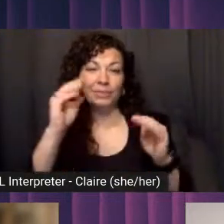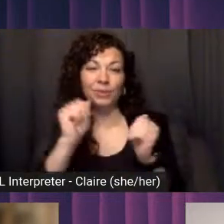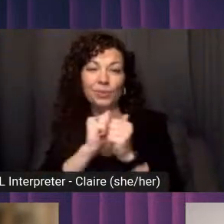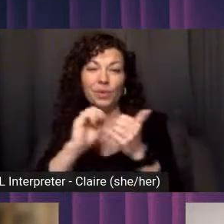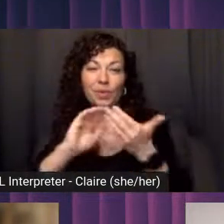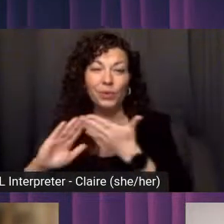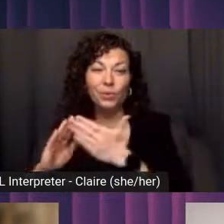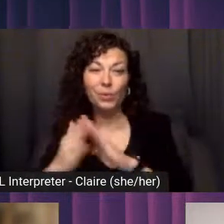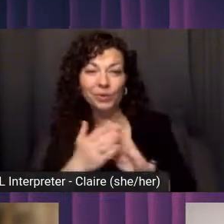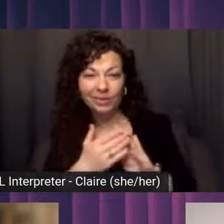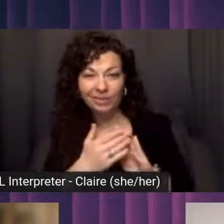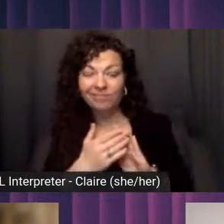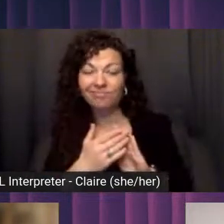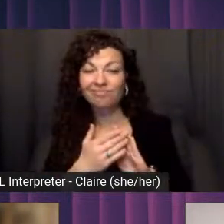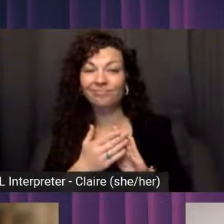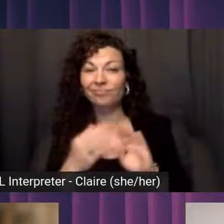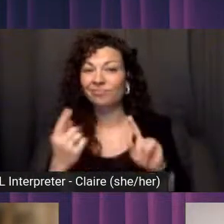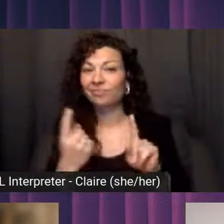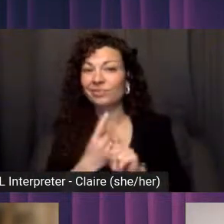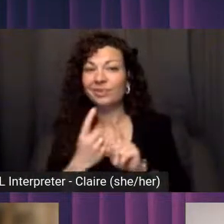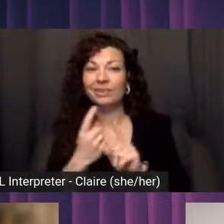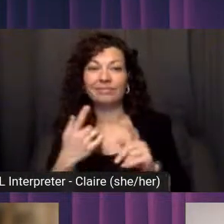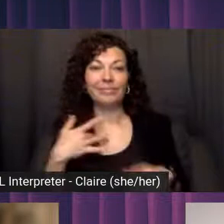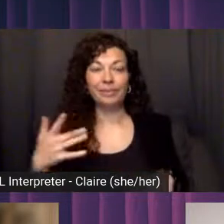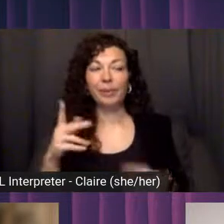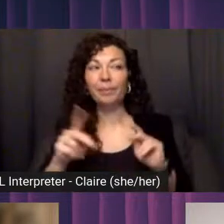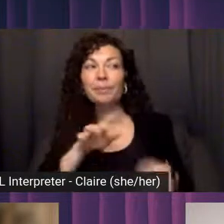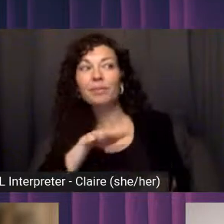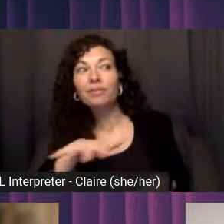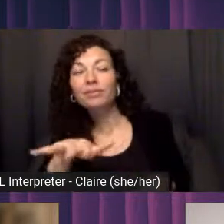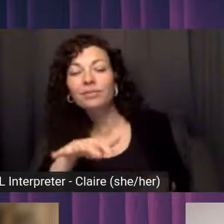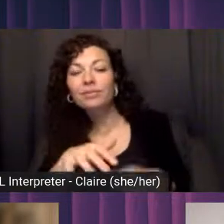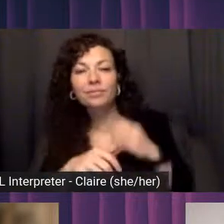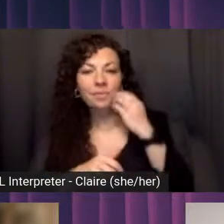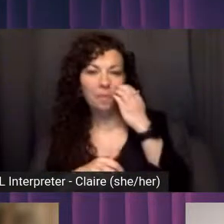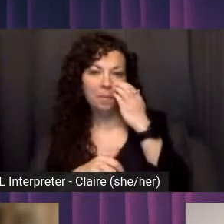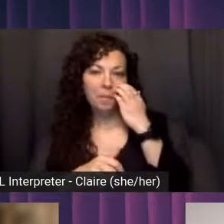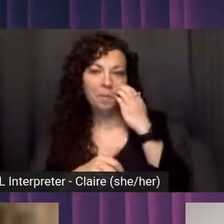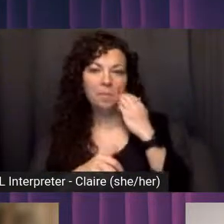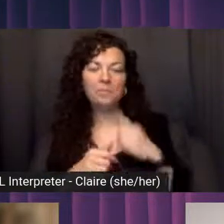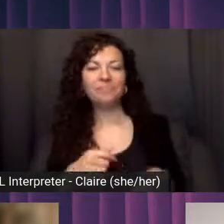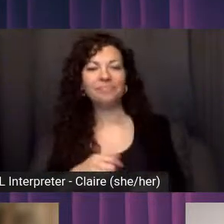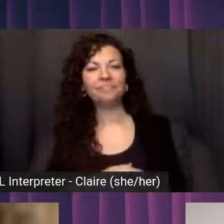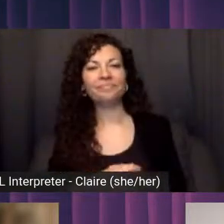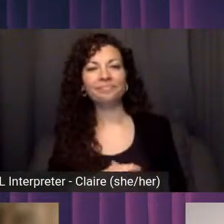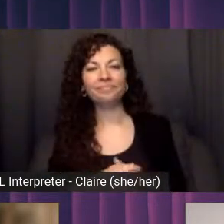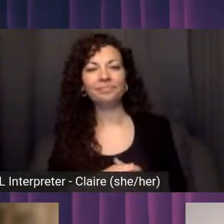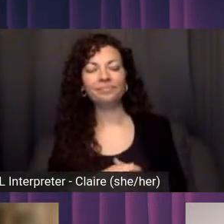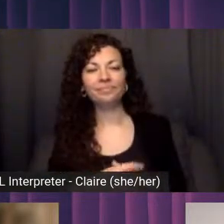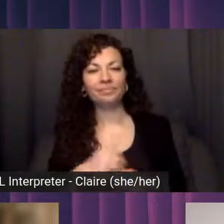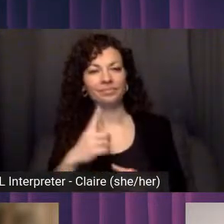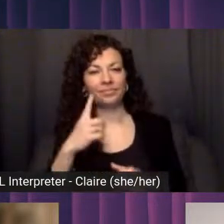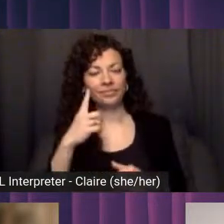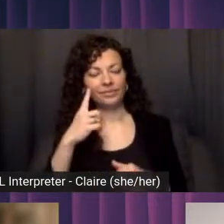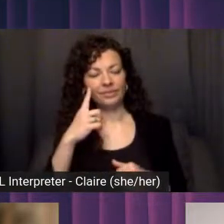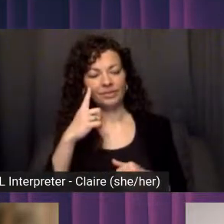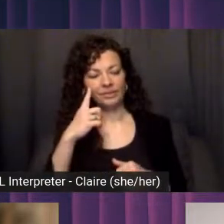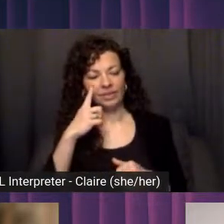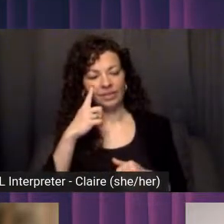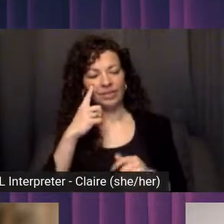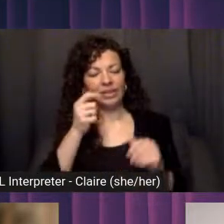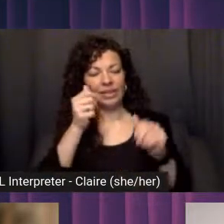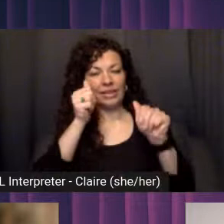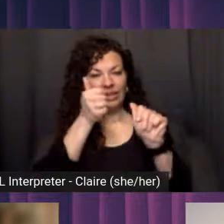just doesn't understand that each person is an individual and their path is different from everyone else.